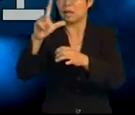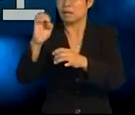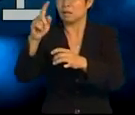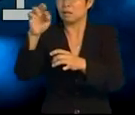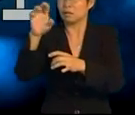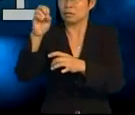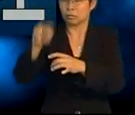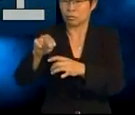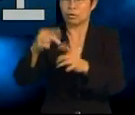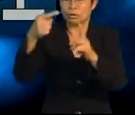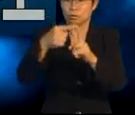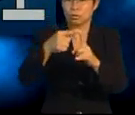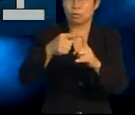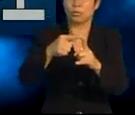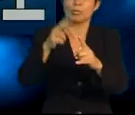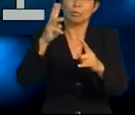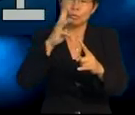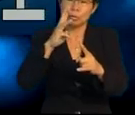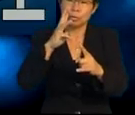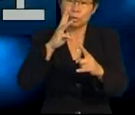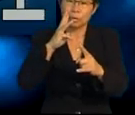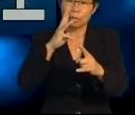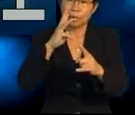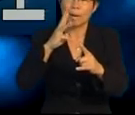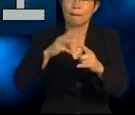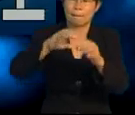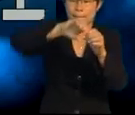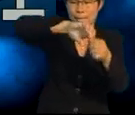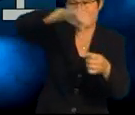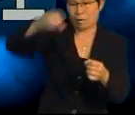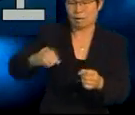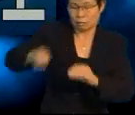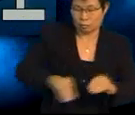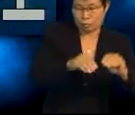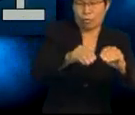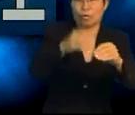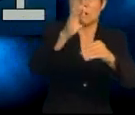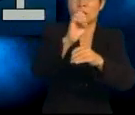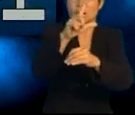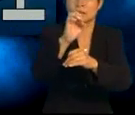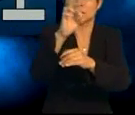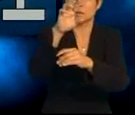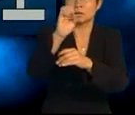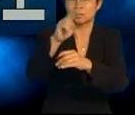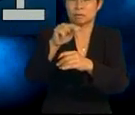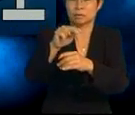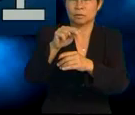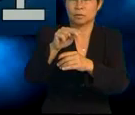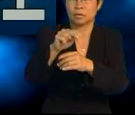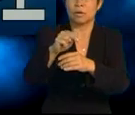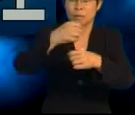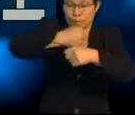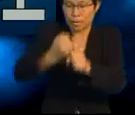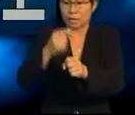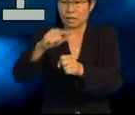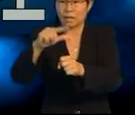the earth through the water pipe. This flow of electrons causes the pointer on the galvanometer to